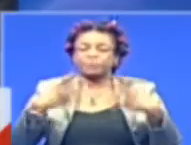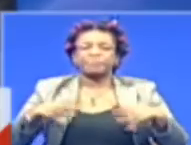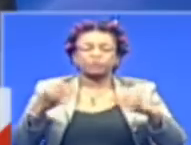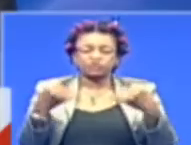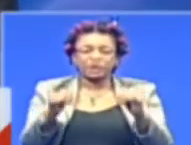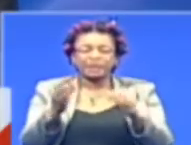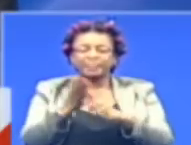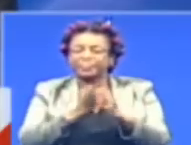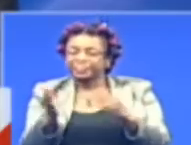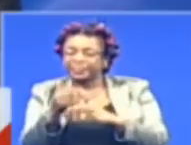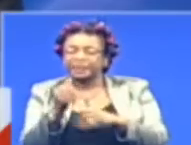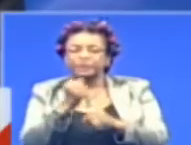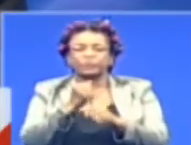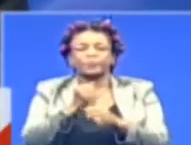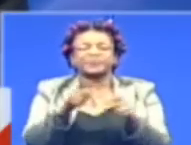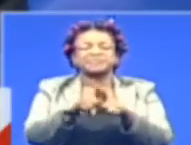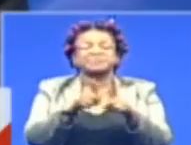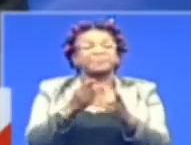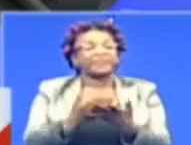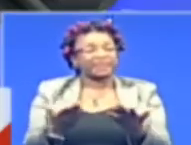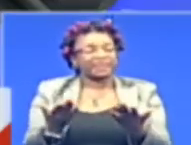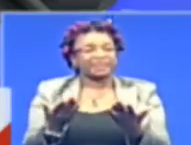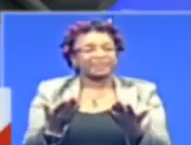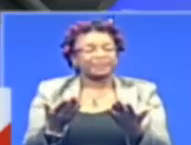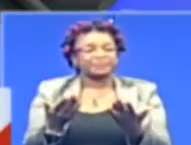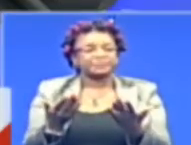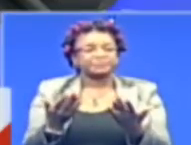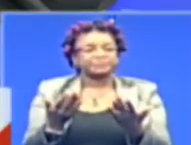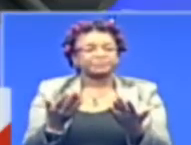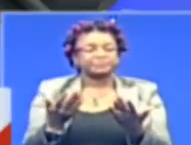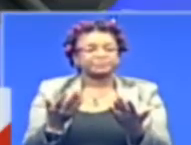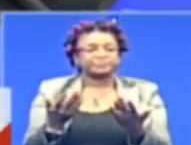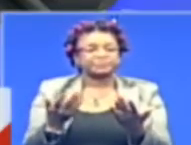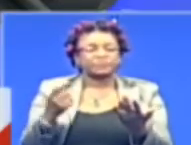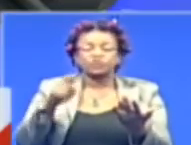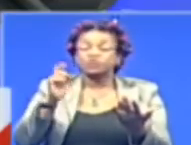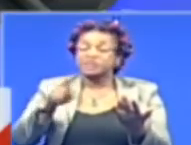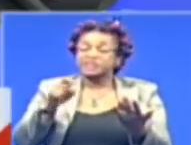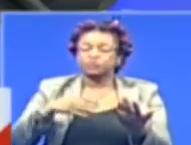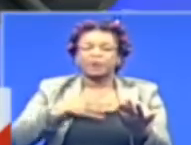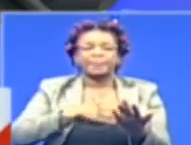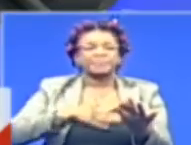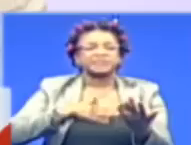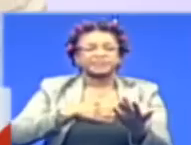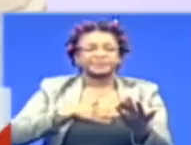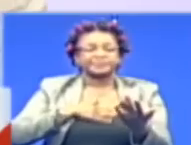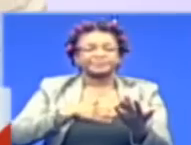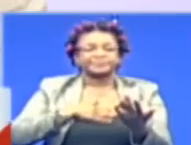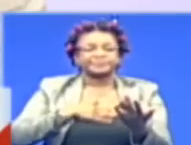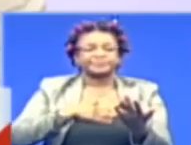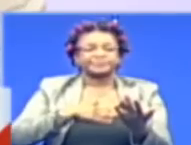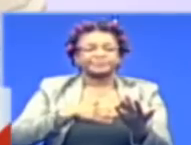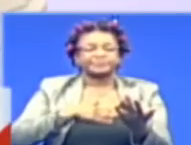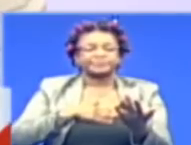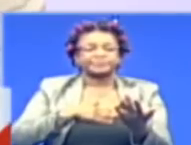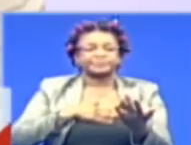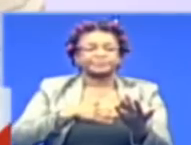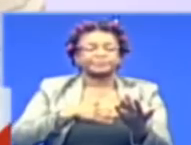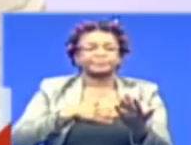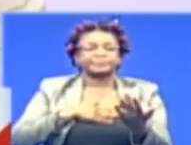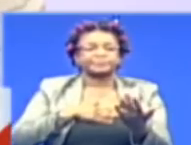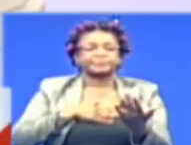behind and do the same things that they've been doing. Well, we need to really appreciate that the country is currently facing very